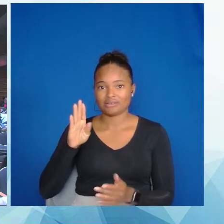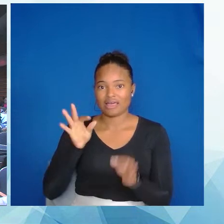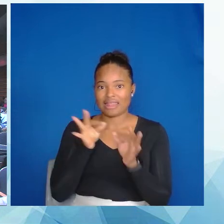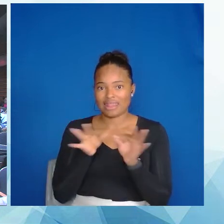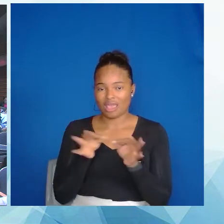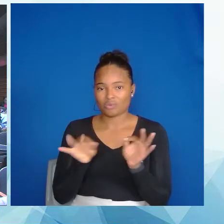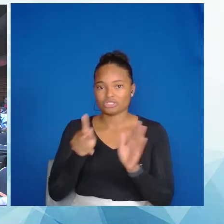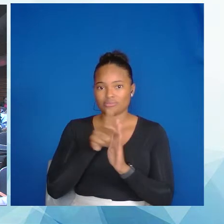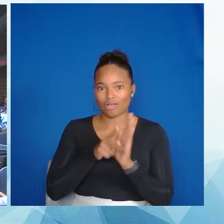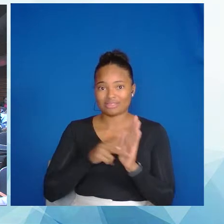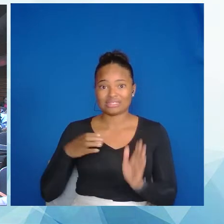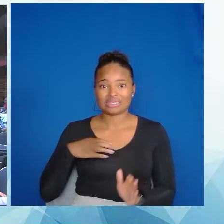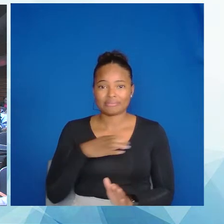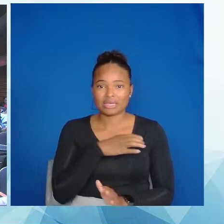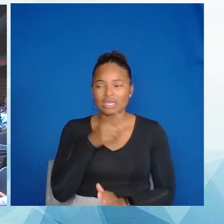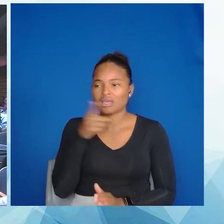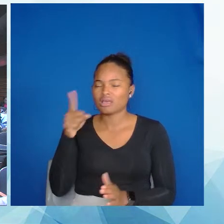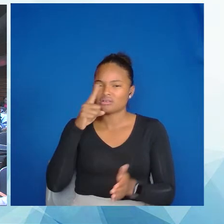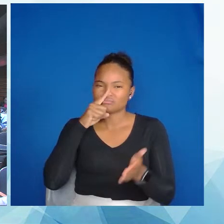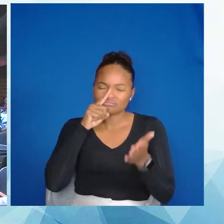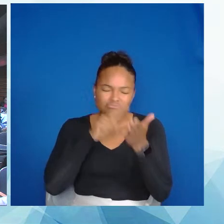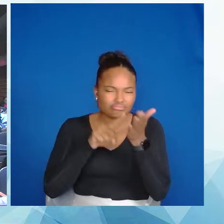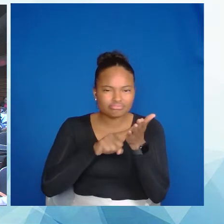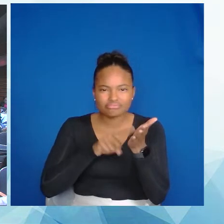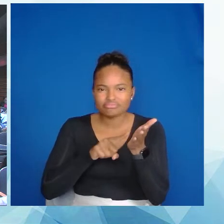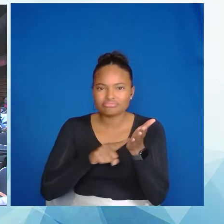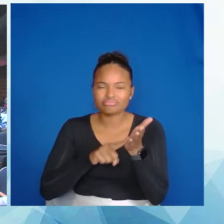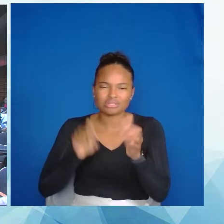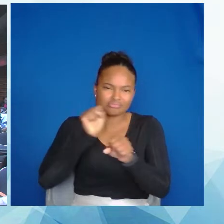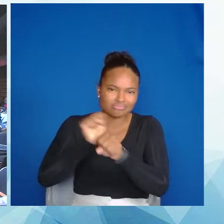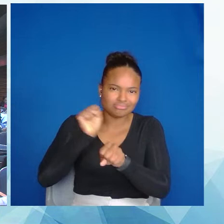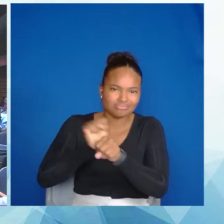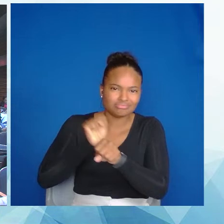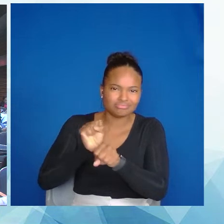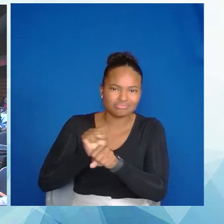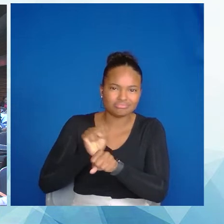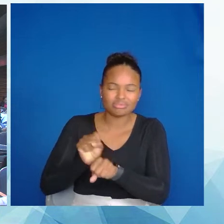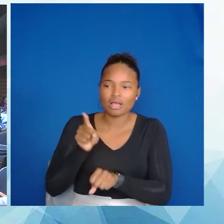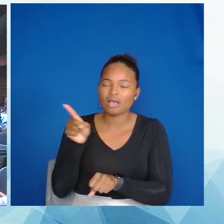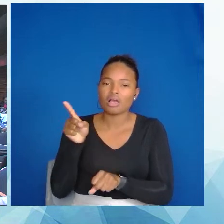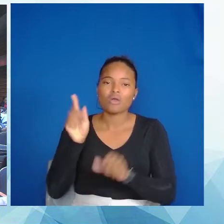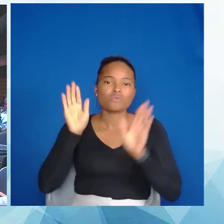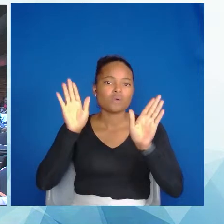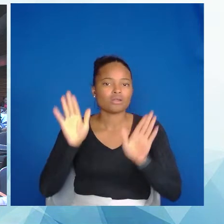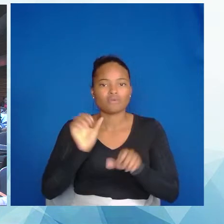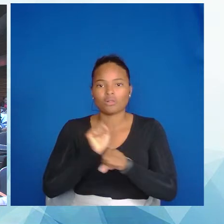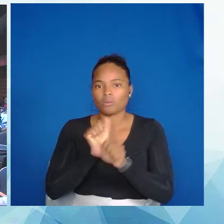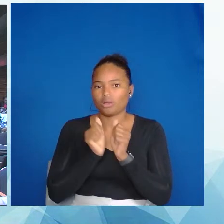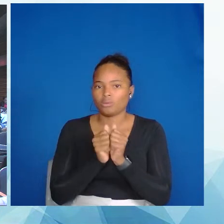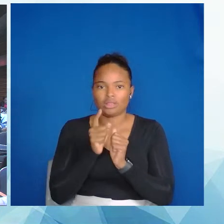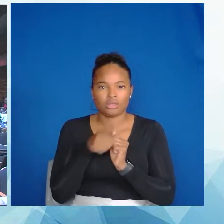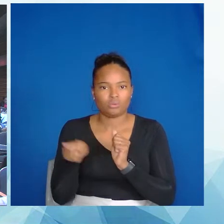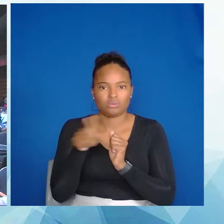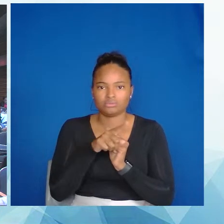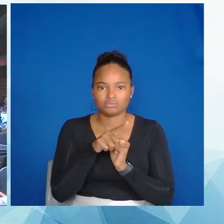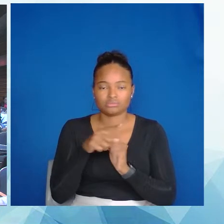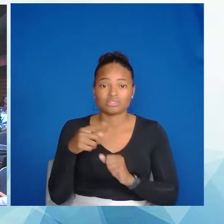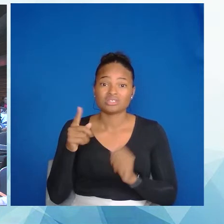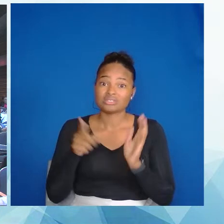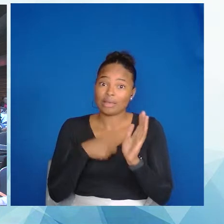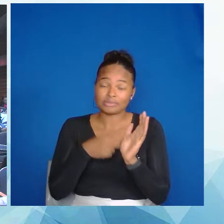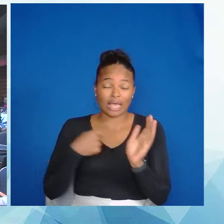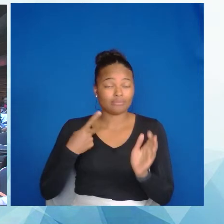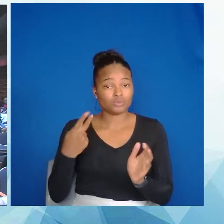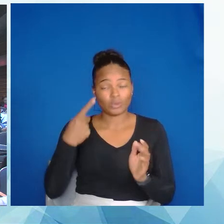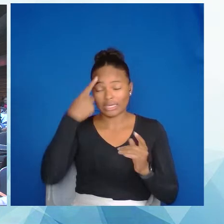much research and worked so hard on this. And they were just a pleasure to work with. And we didn't always agree at times. We